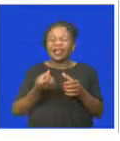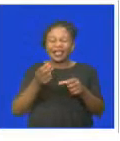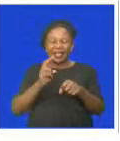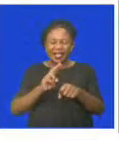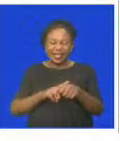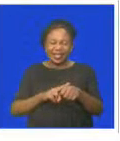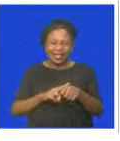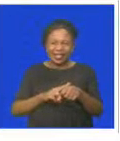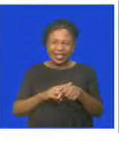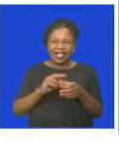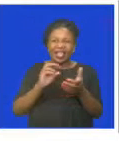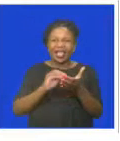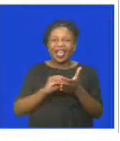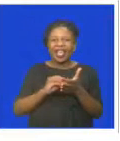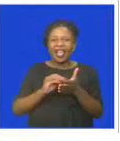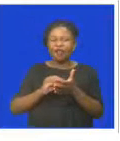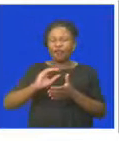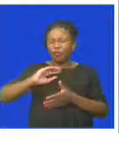Domestic worker.